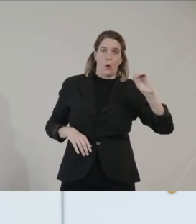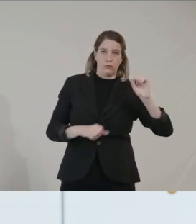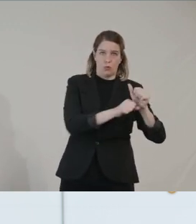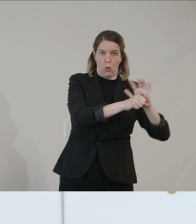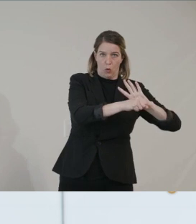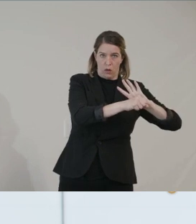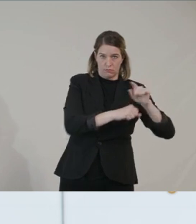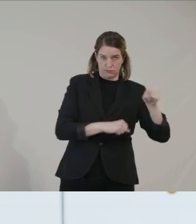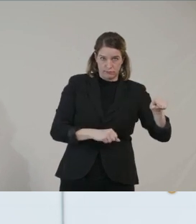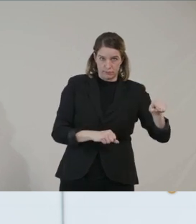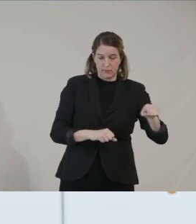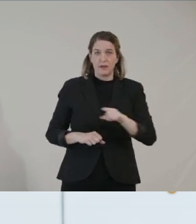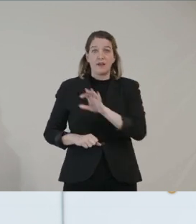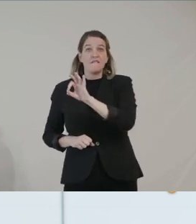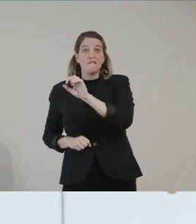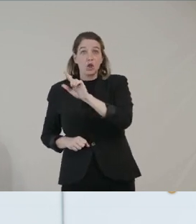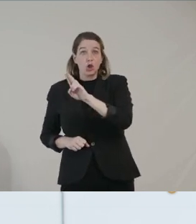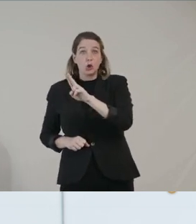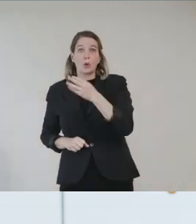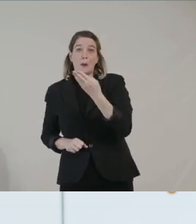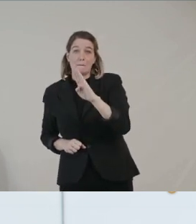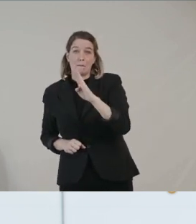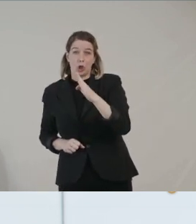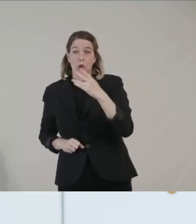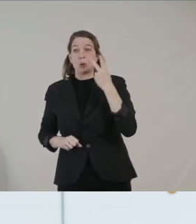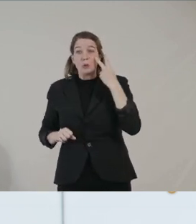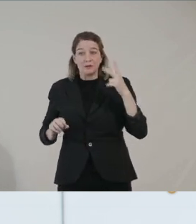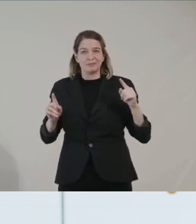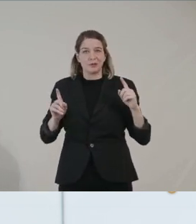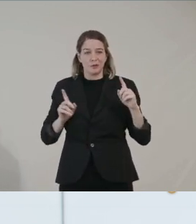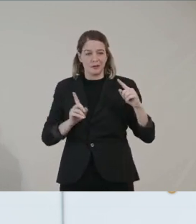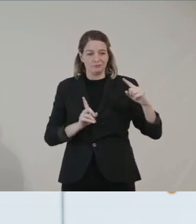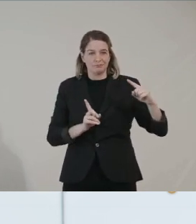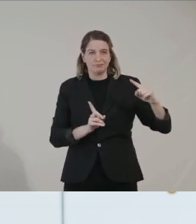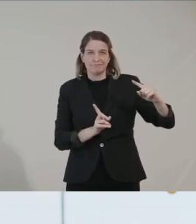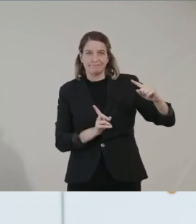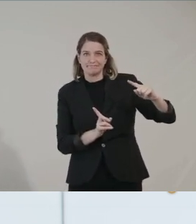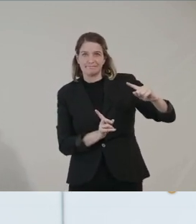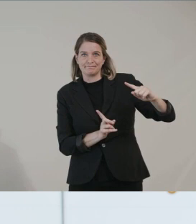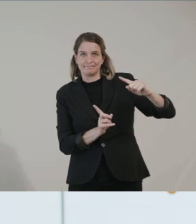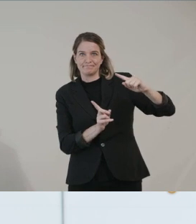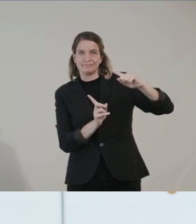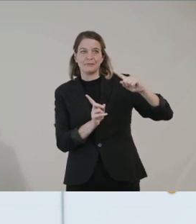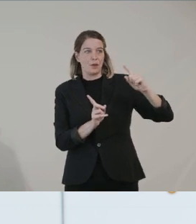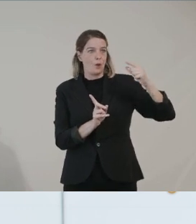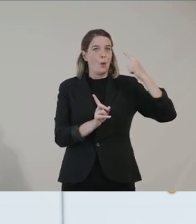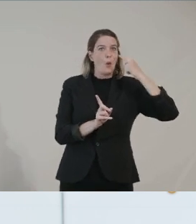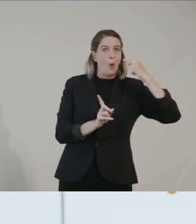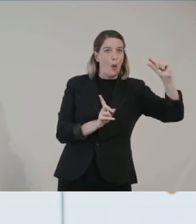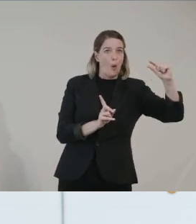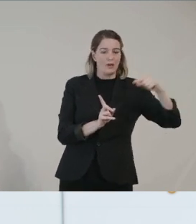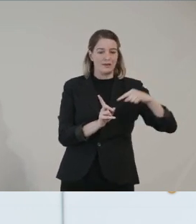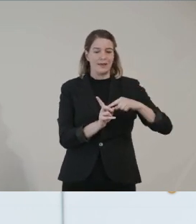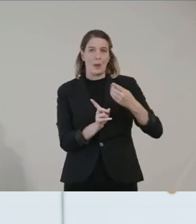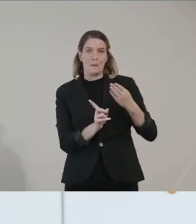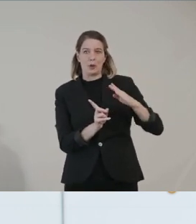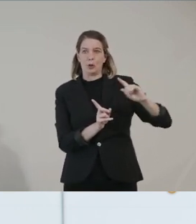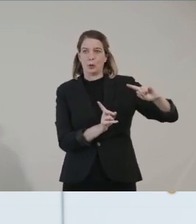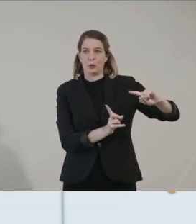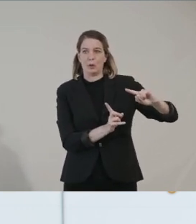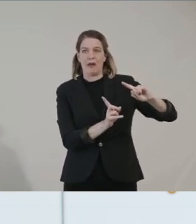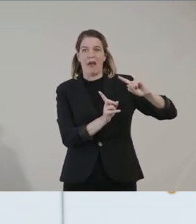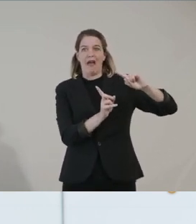is the blue line. You can see from December 29th forward, they somewhat track and mirror each other.